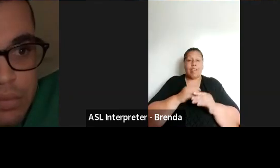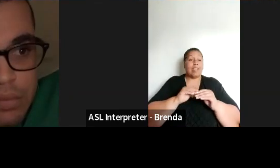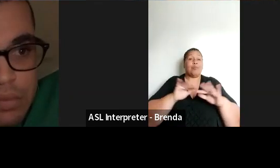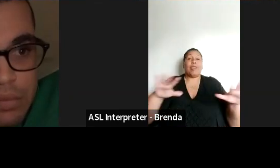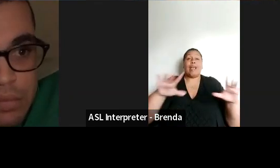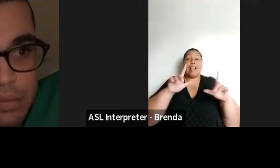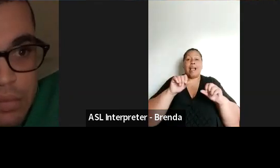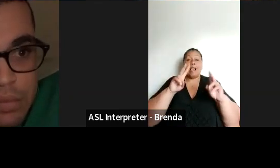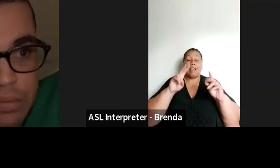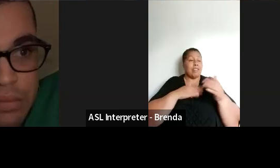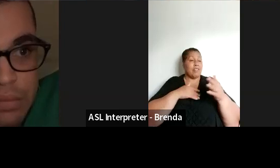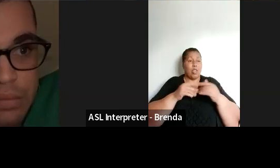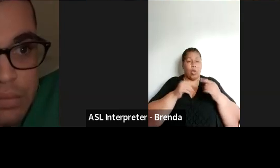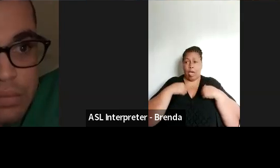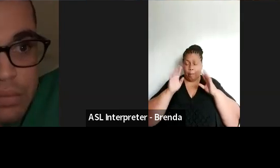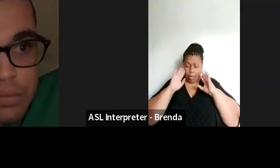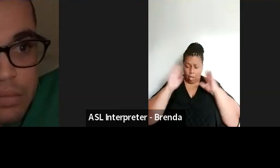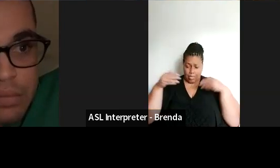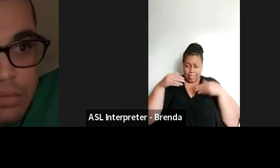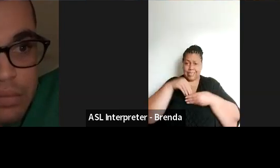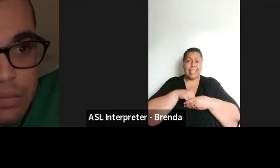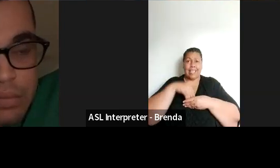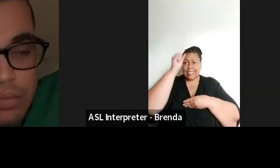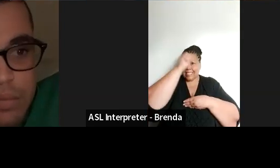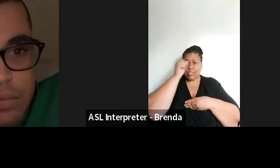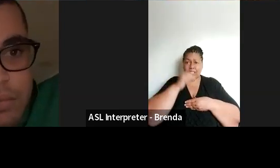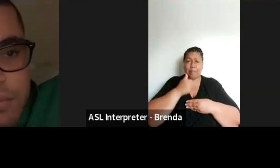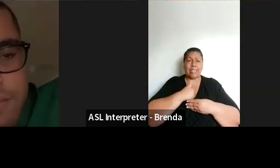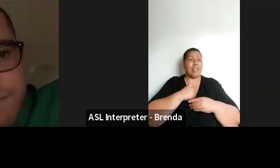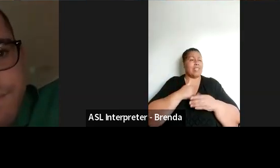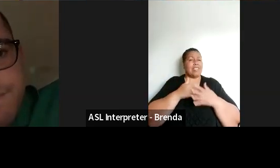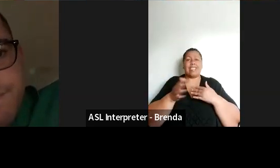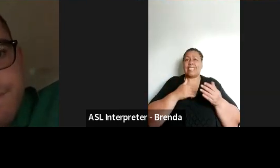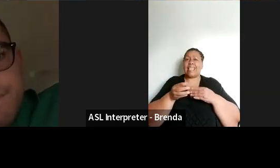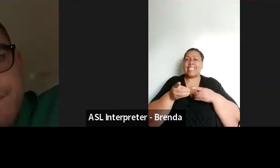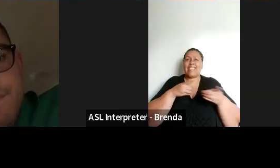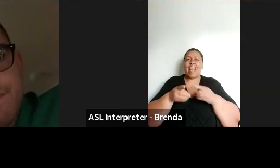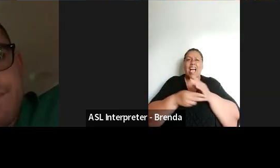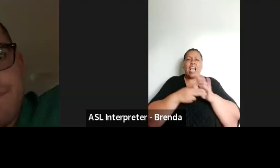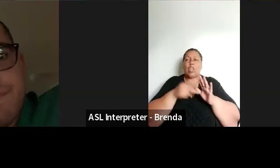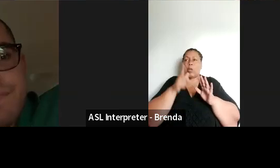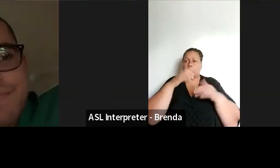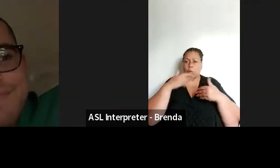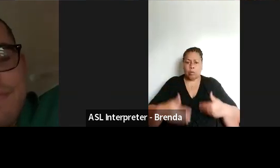I'm autistic and schizophrenic, it doesn't really define me. I'm Alexis.